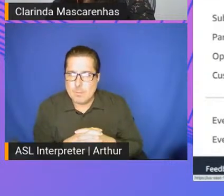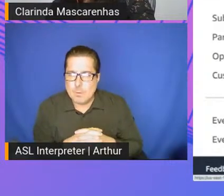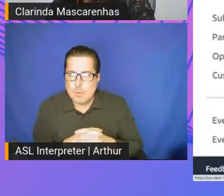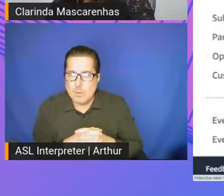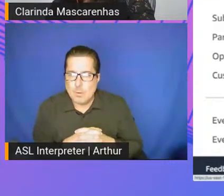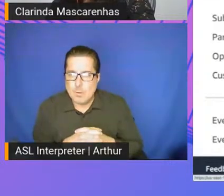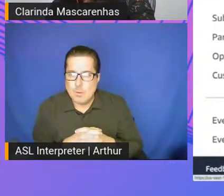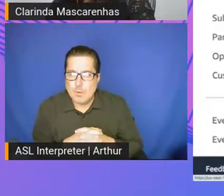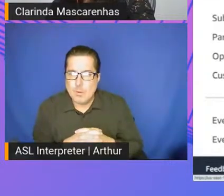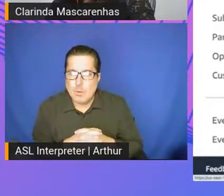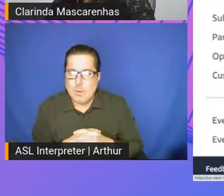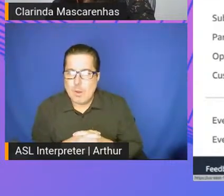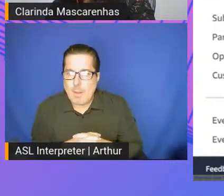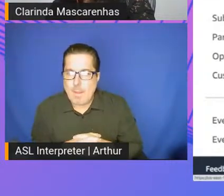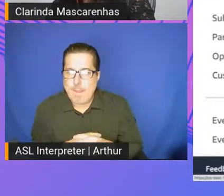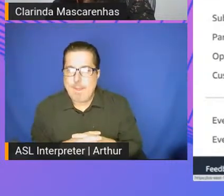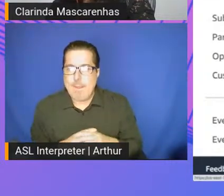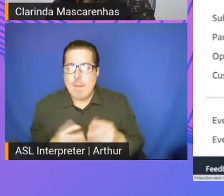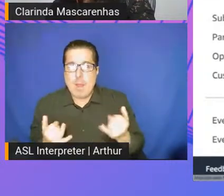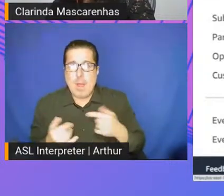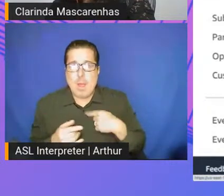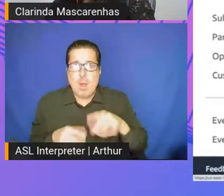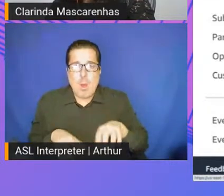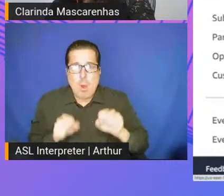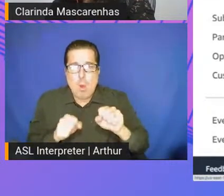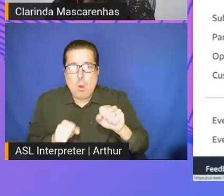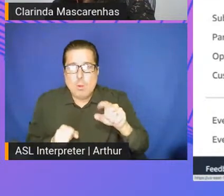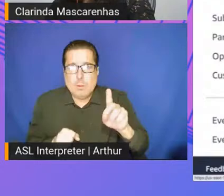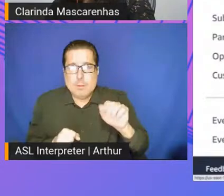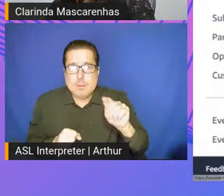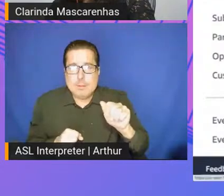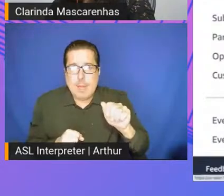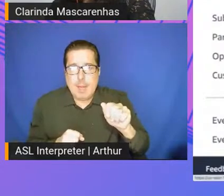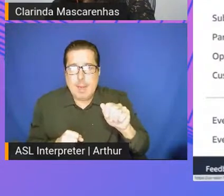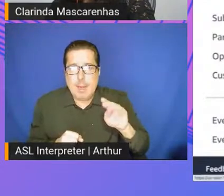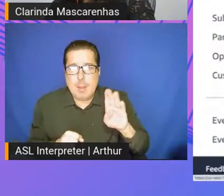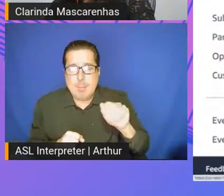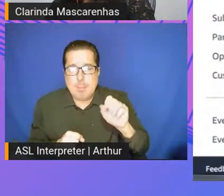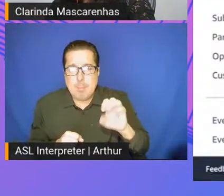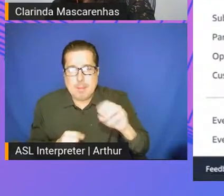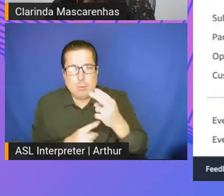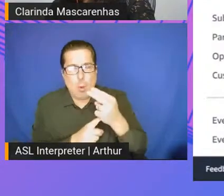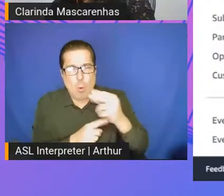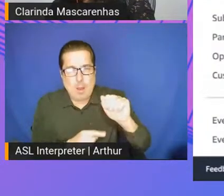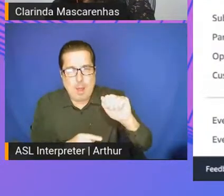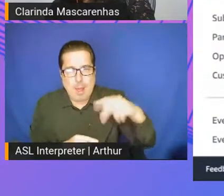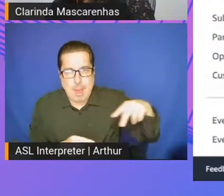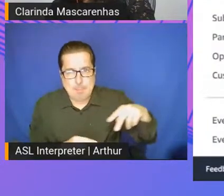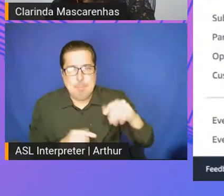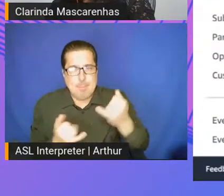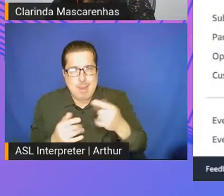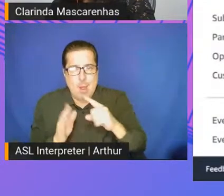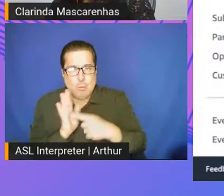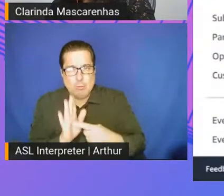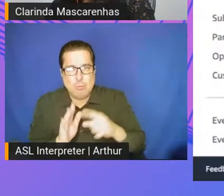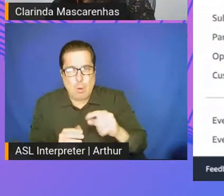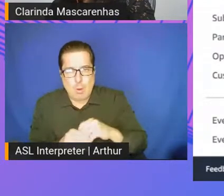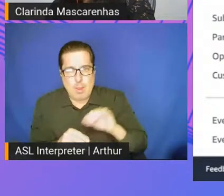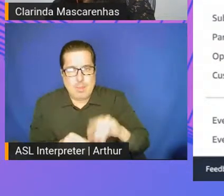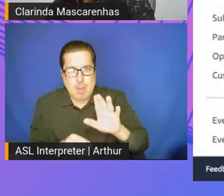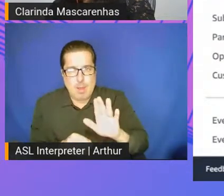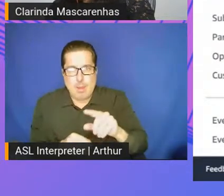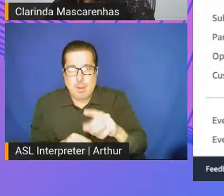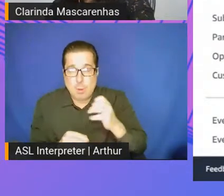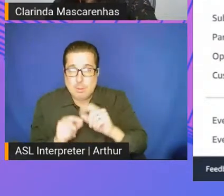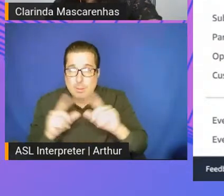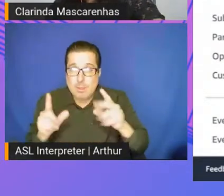So the hotel app database, this is the one I pre-created for our application. If you can see, in